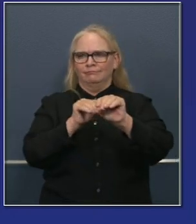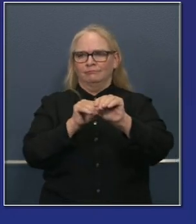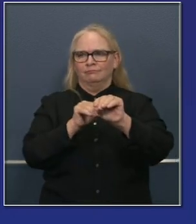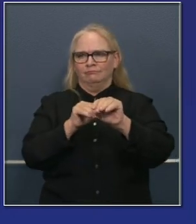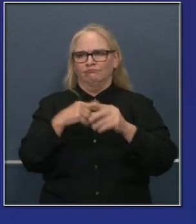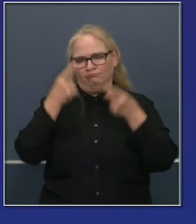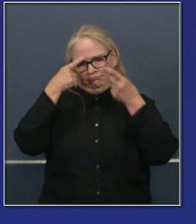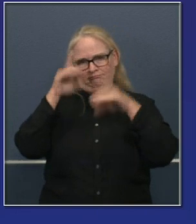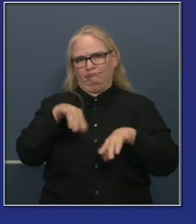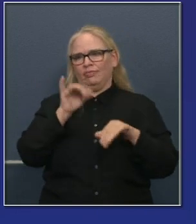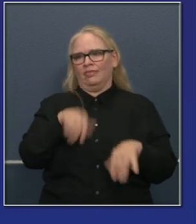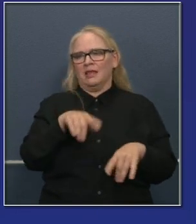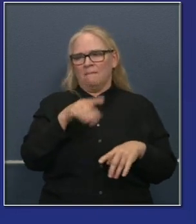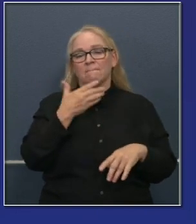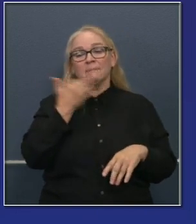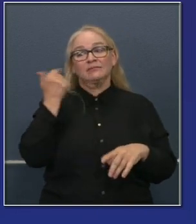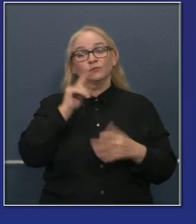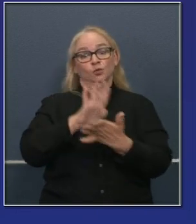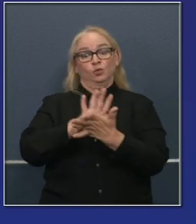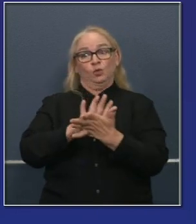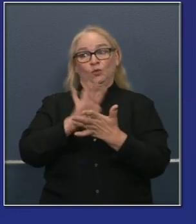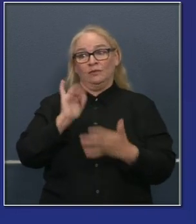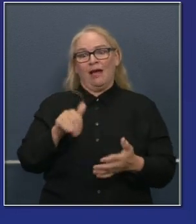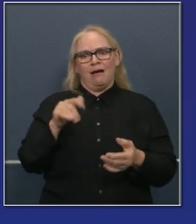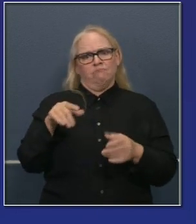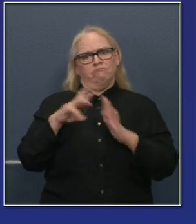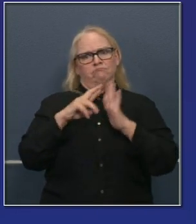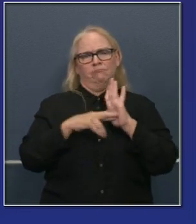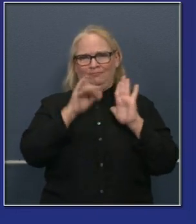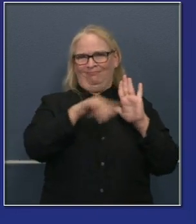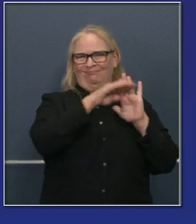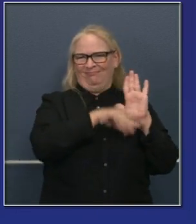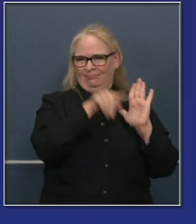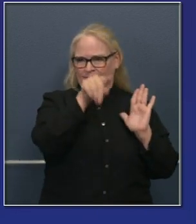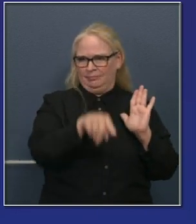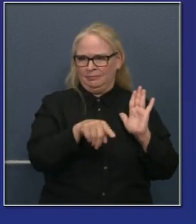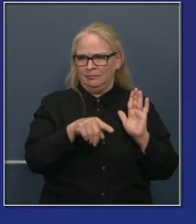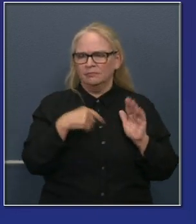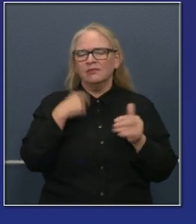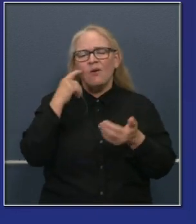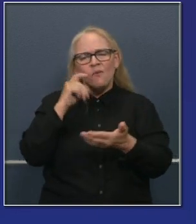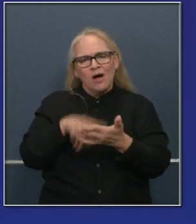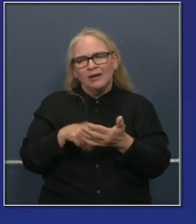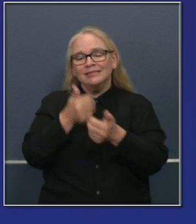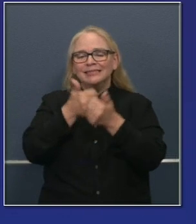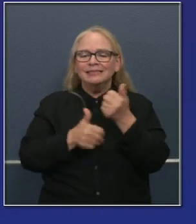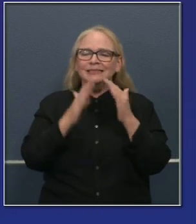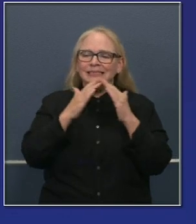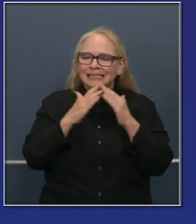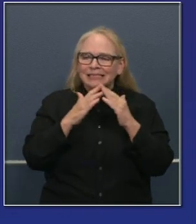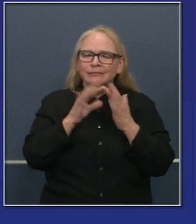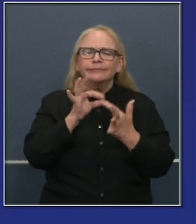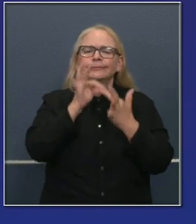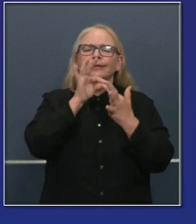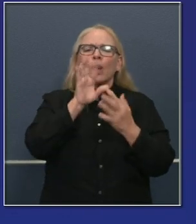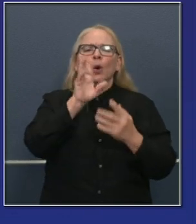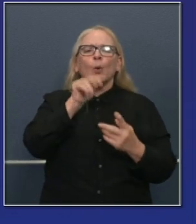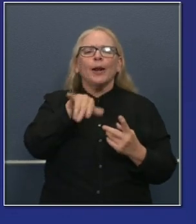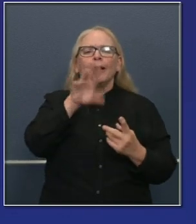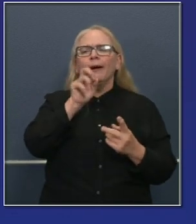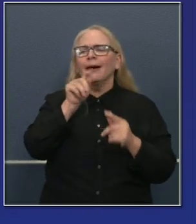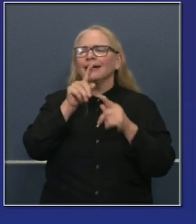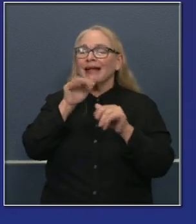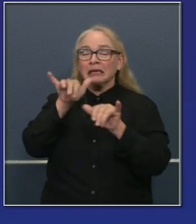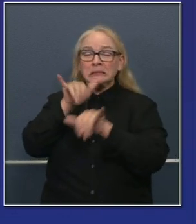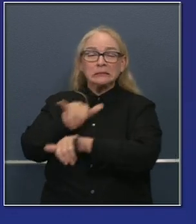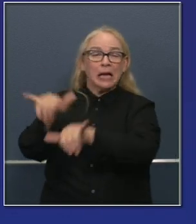with the flexibility that recognizes each part of the state is unique. Each part of the state is distinctive. Some counties